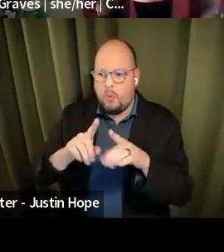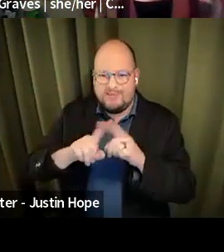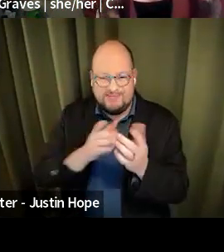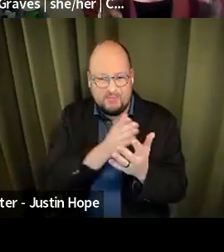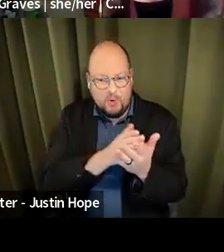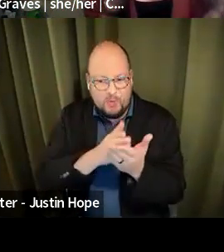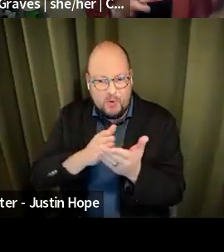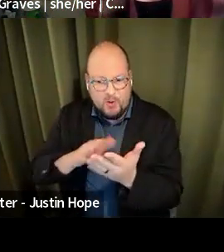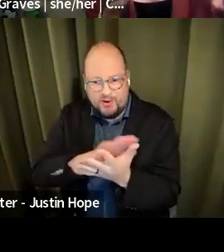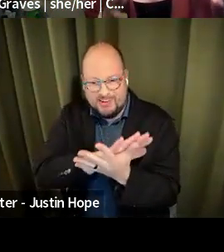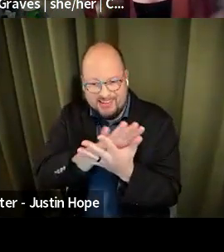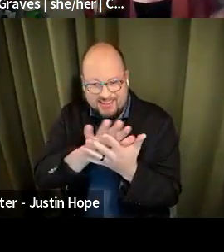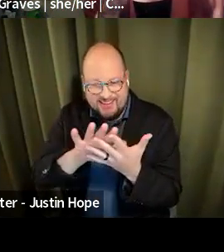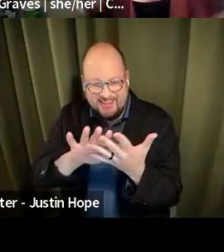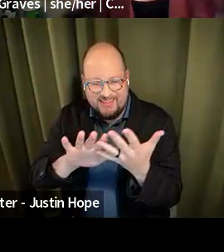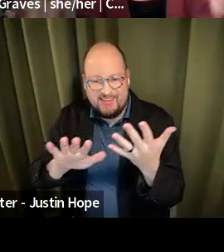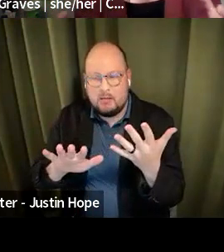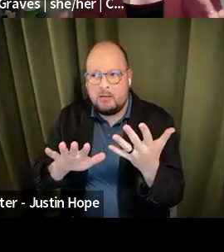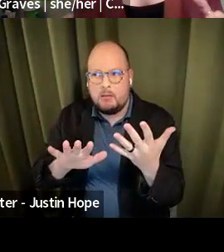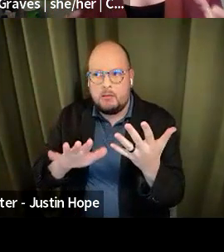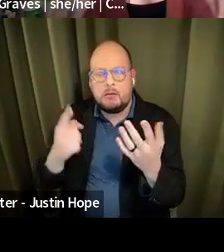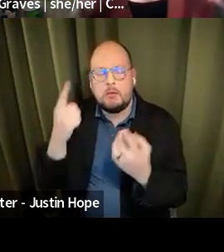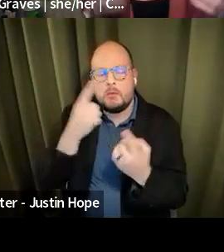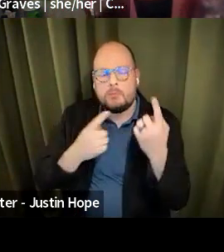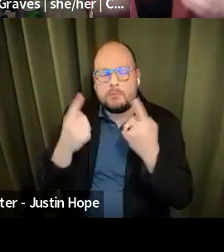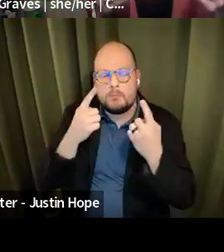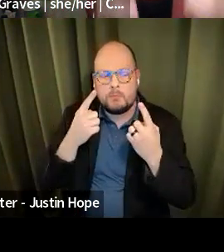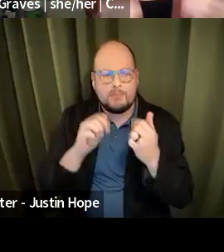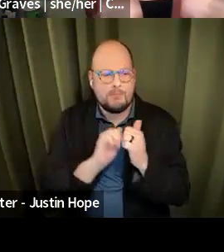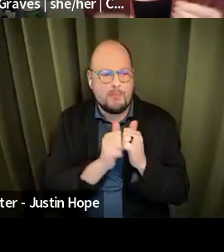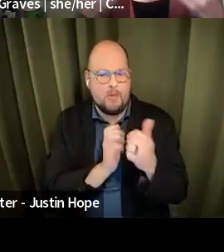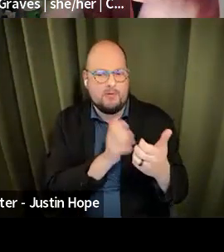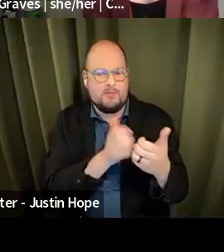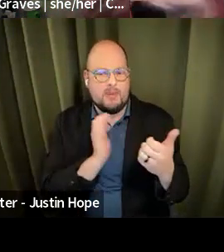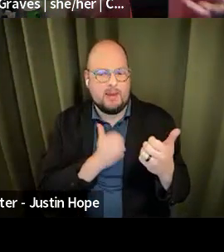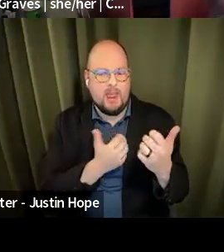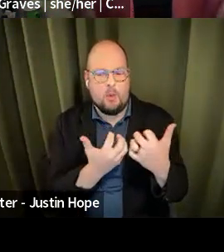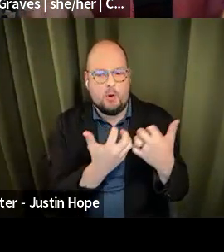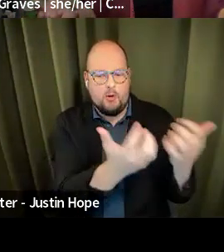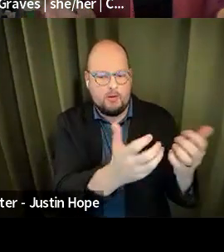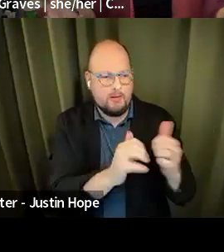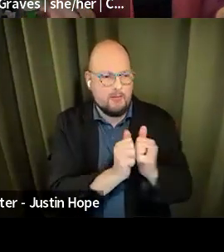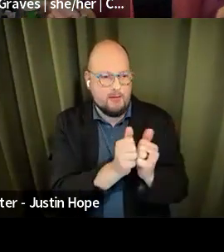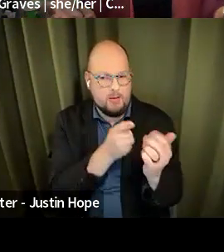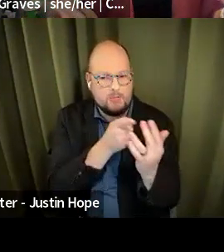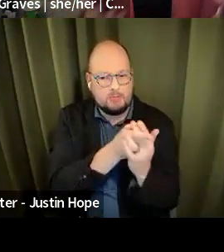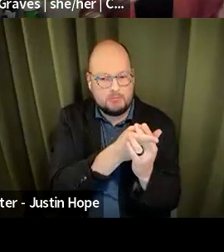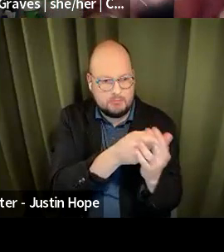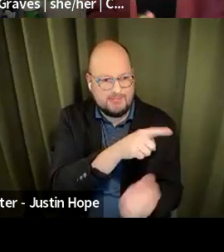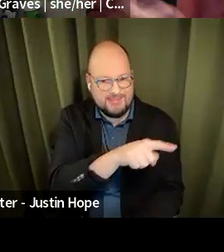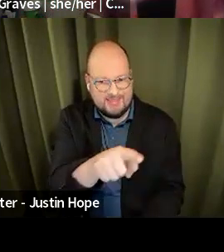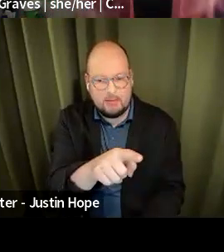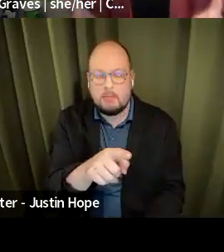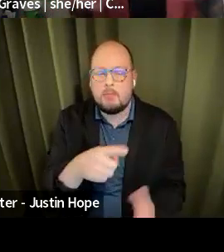figuring out how to do the training for our audiences and what messages resonate with that. You know, we talk about cultural